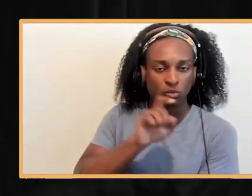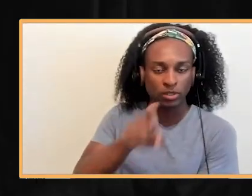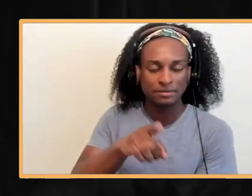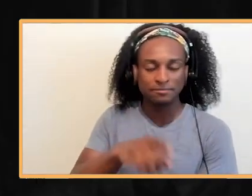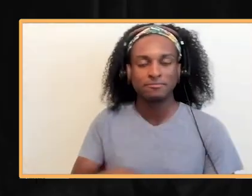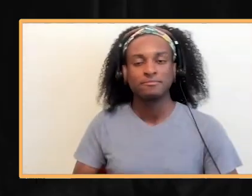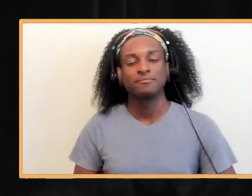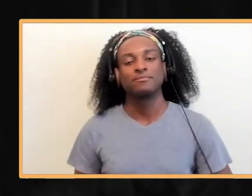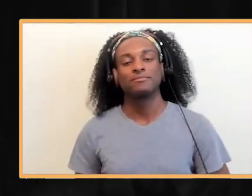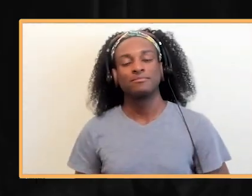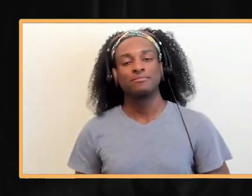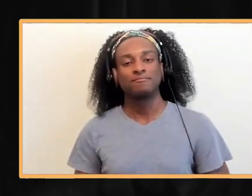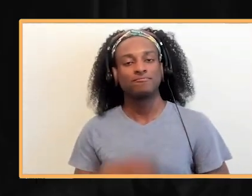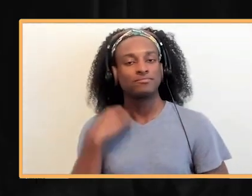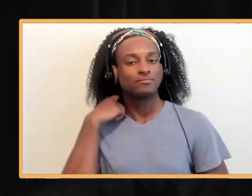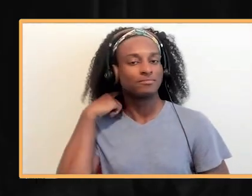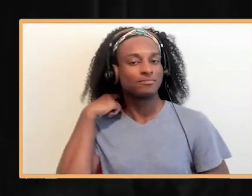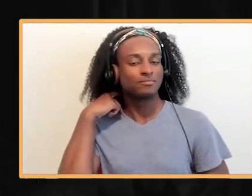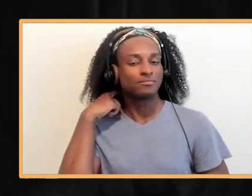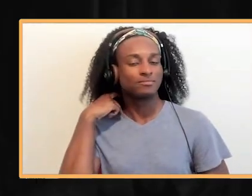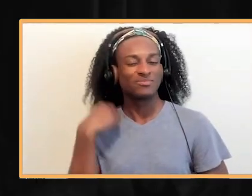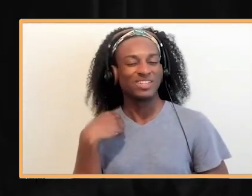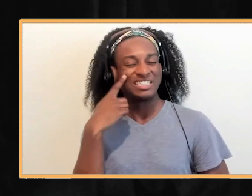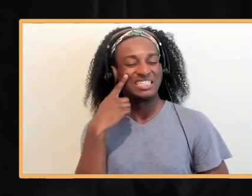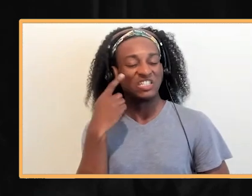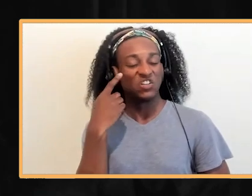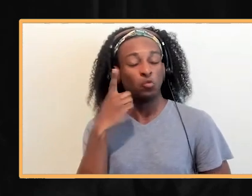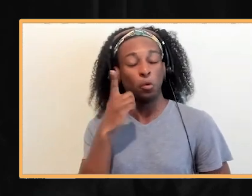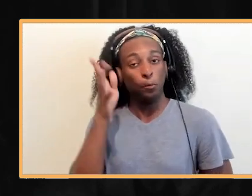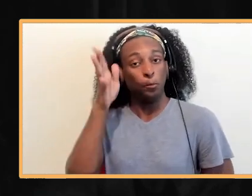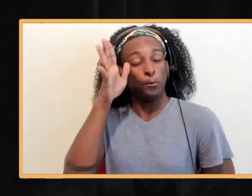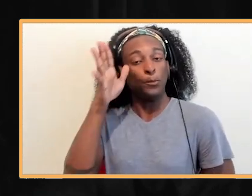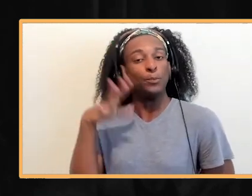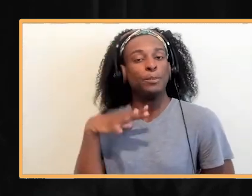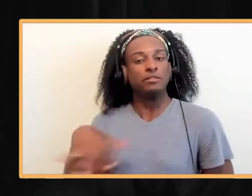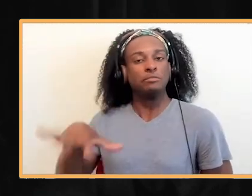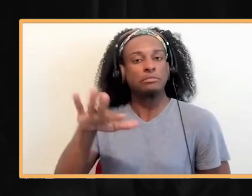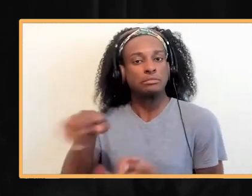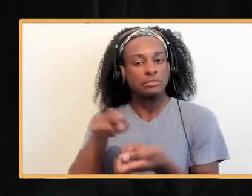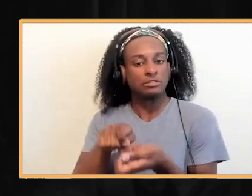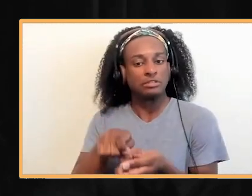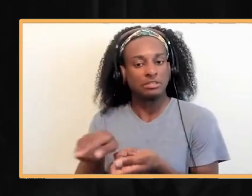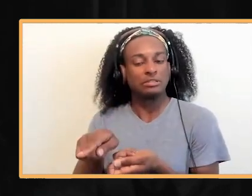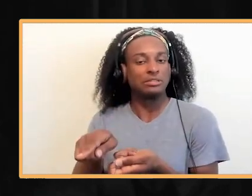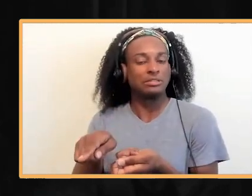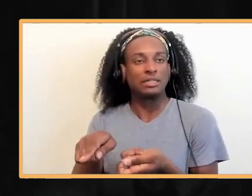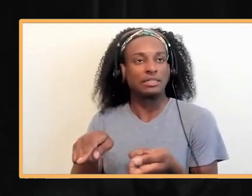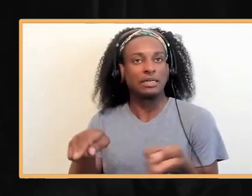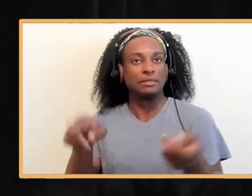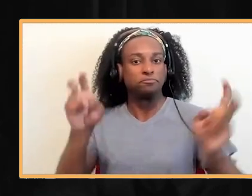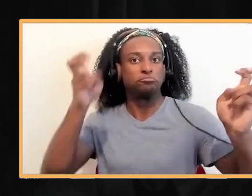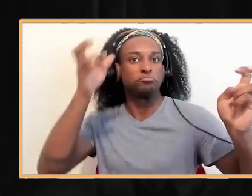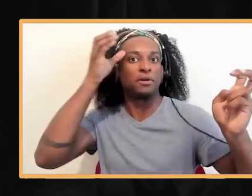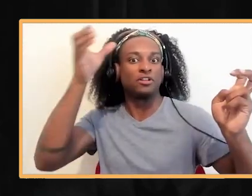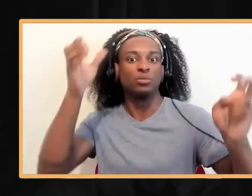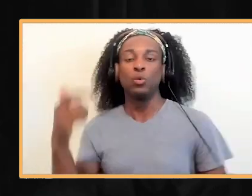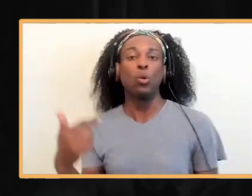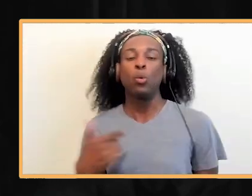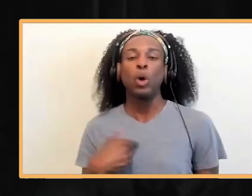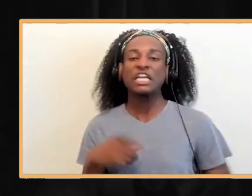I think for men specifically, there is I can't be weak.